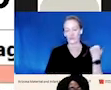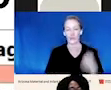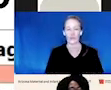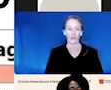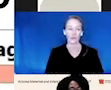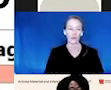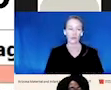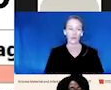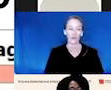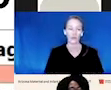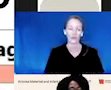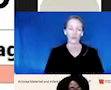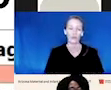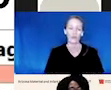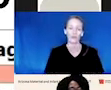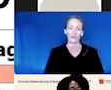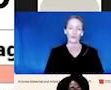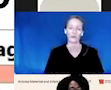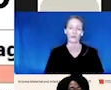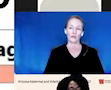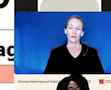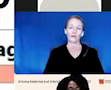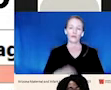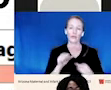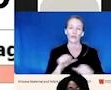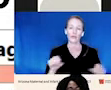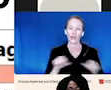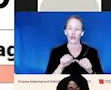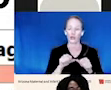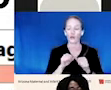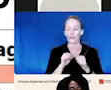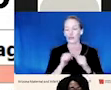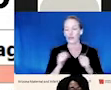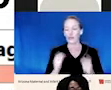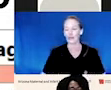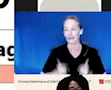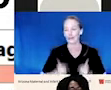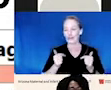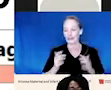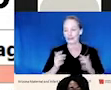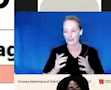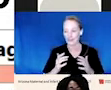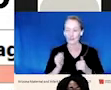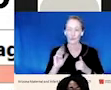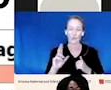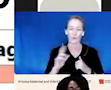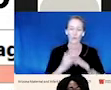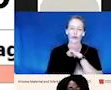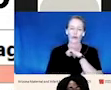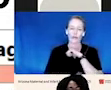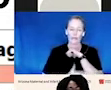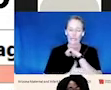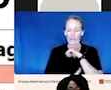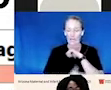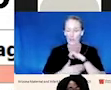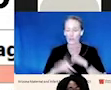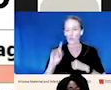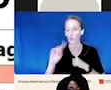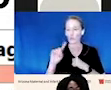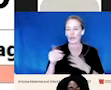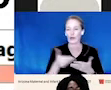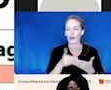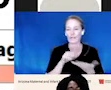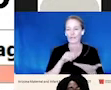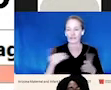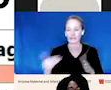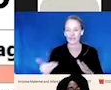And again, if we're looking at area of residence or county by where infants are dying in our state, you